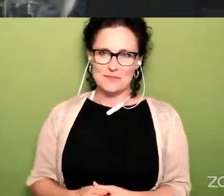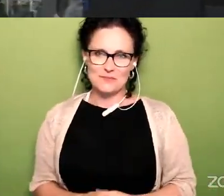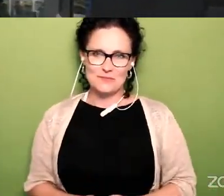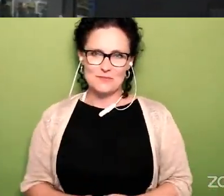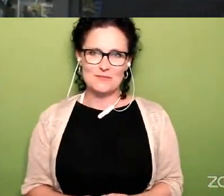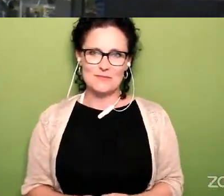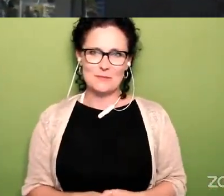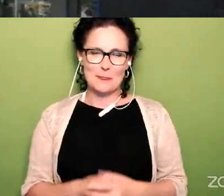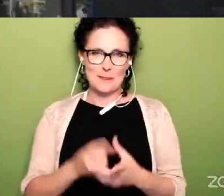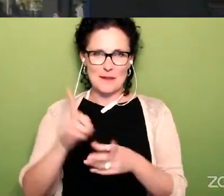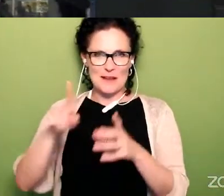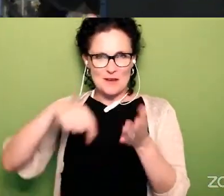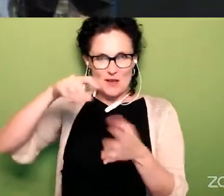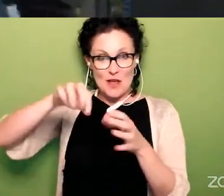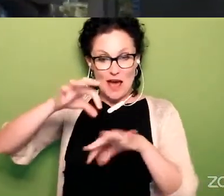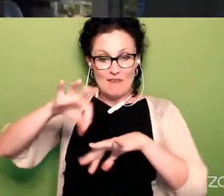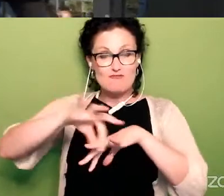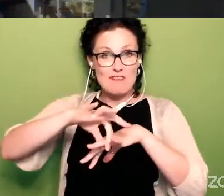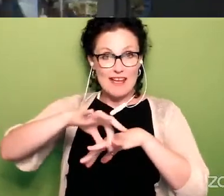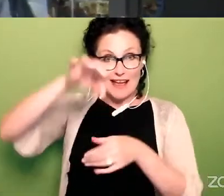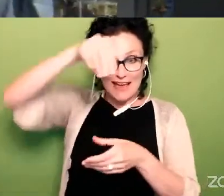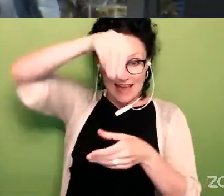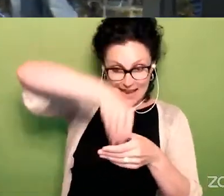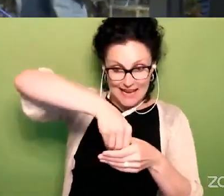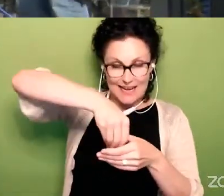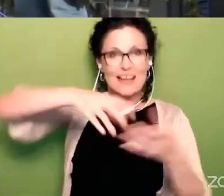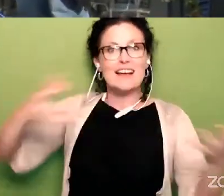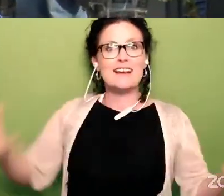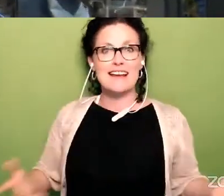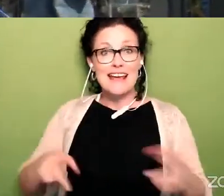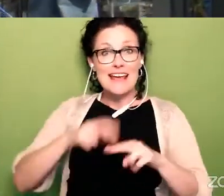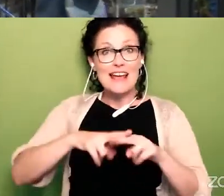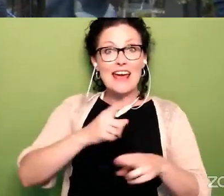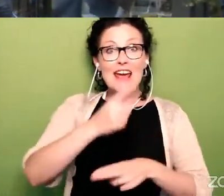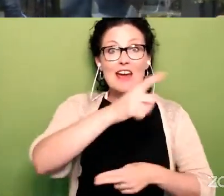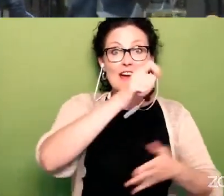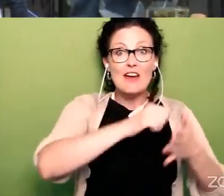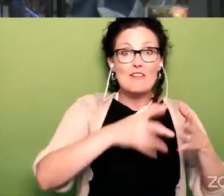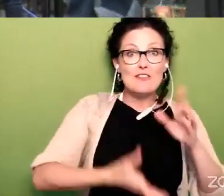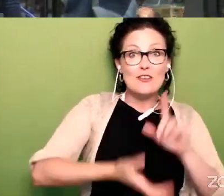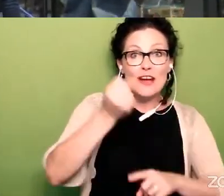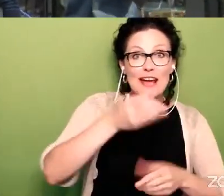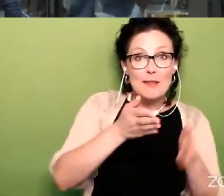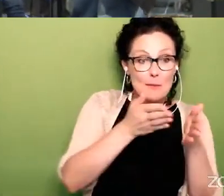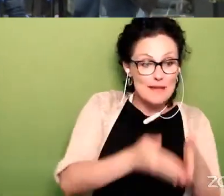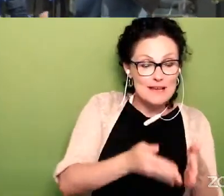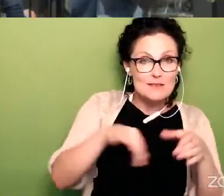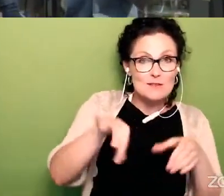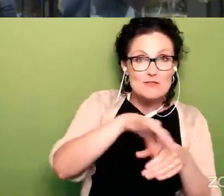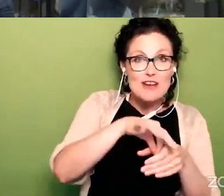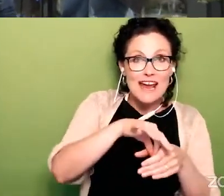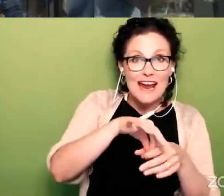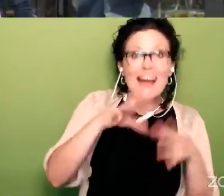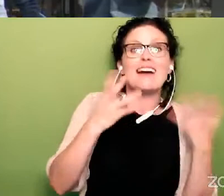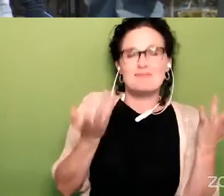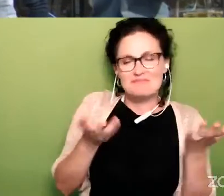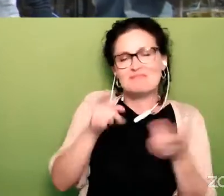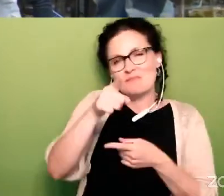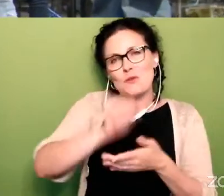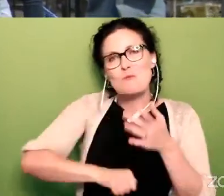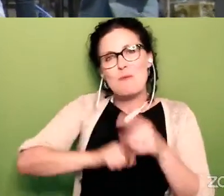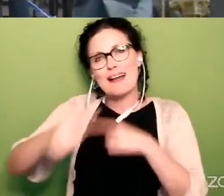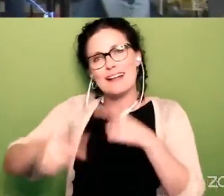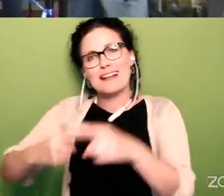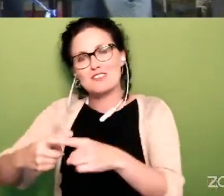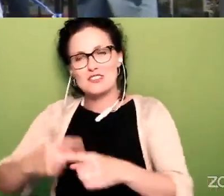house. Every year when it was one of our birthdays, my mum would let us spread it across 3 days and we could do whatever we wanted. That's how